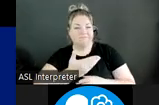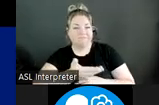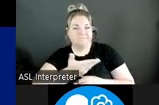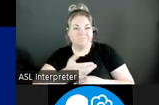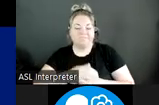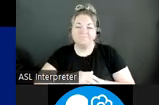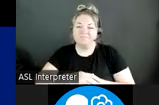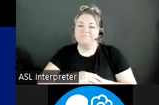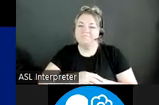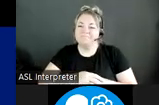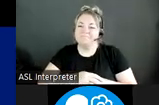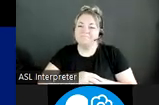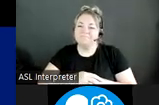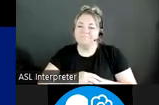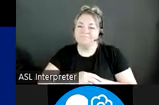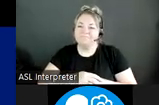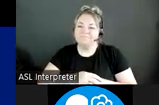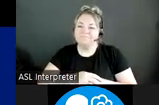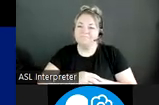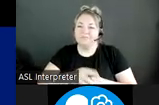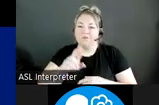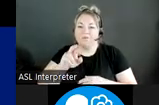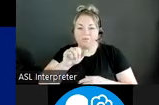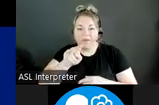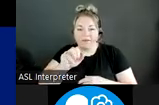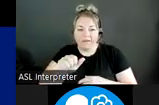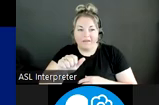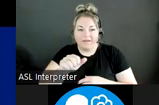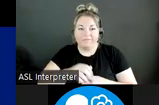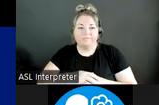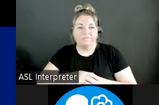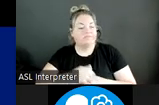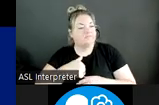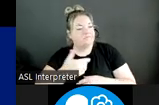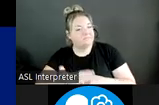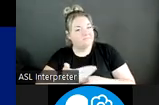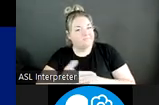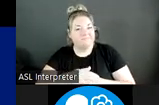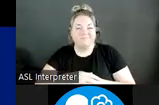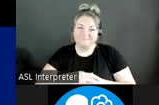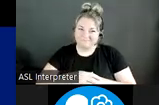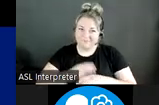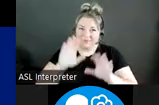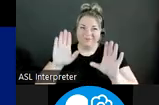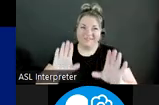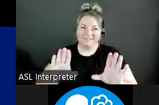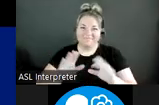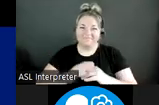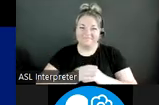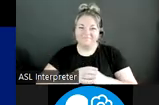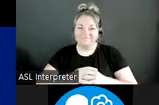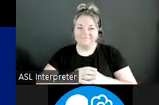Present. Thank you. Raina. Here. Great.